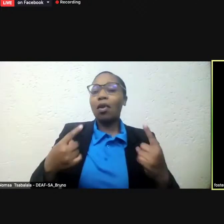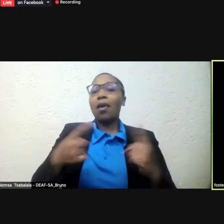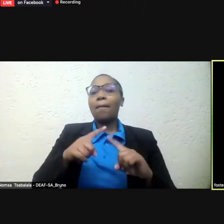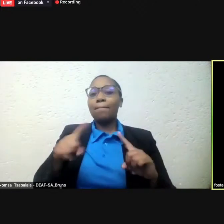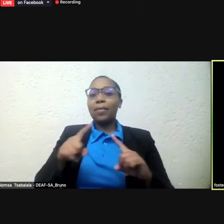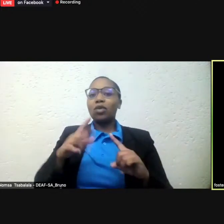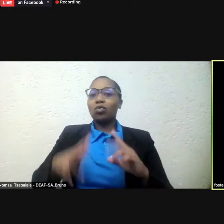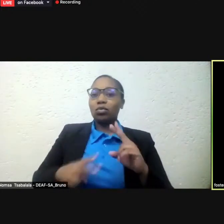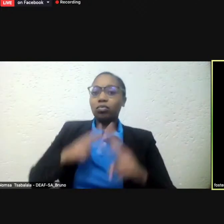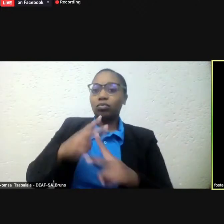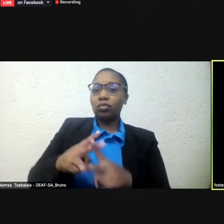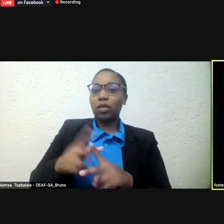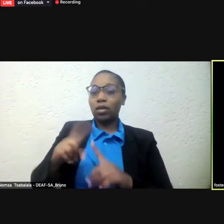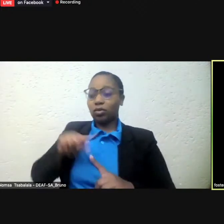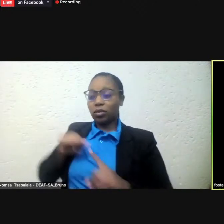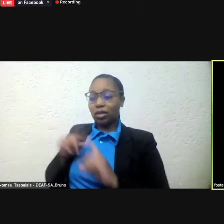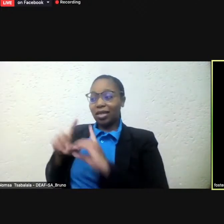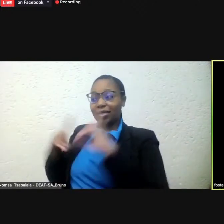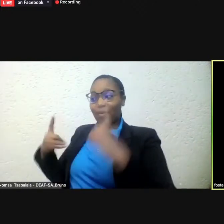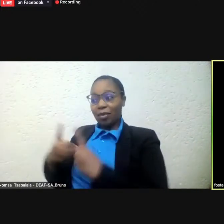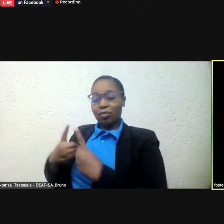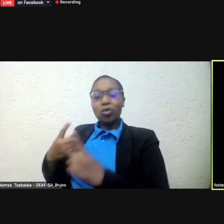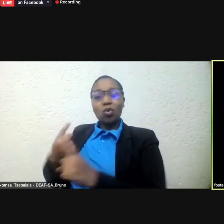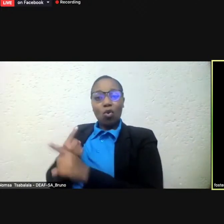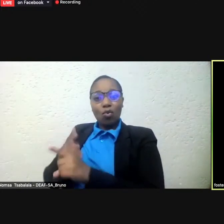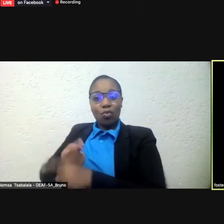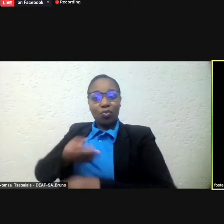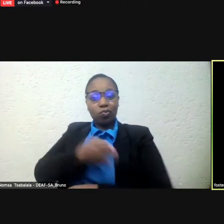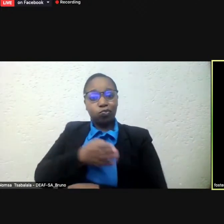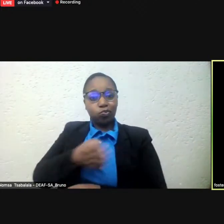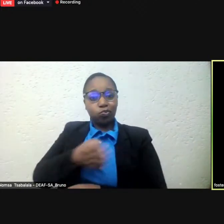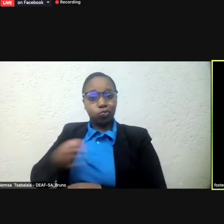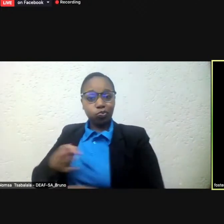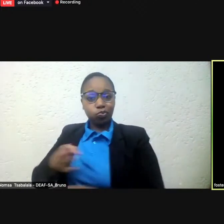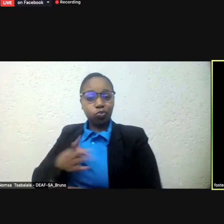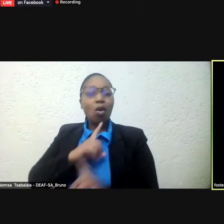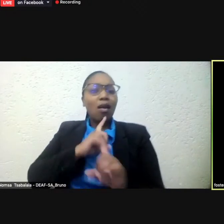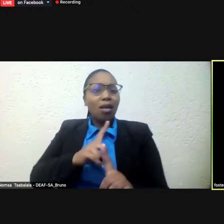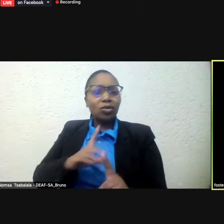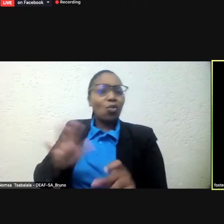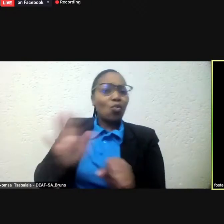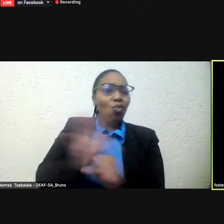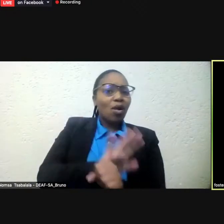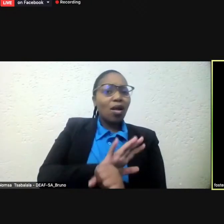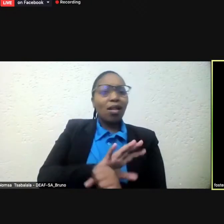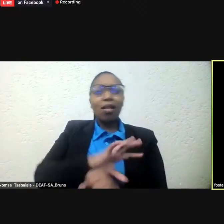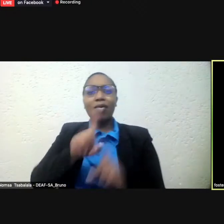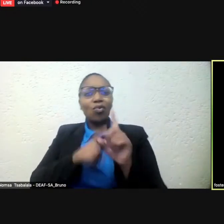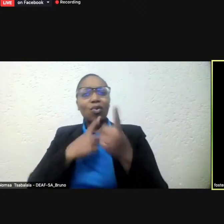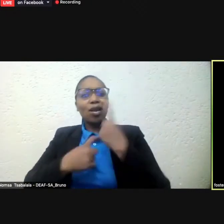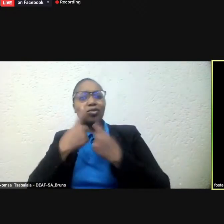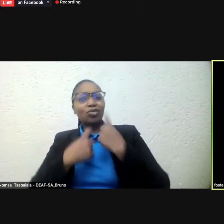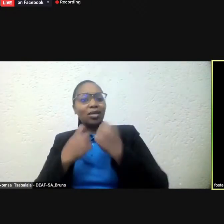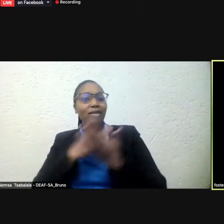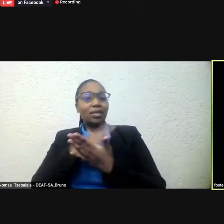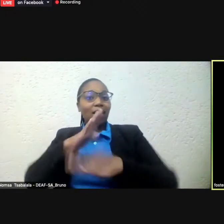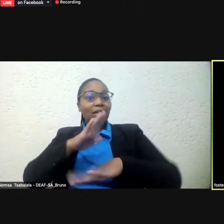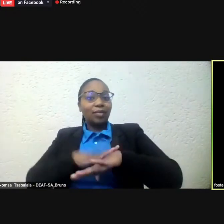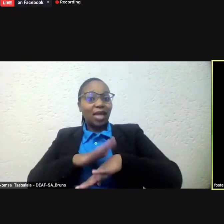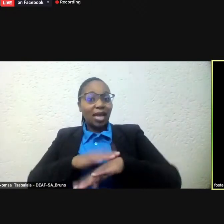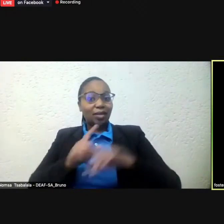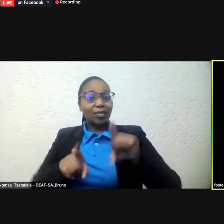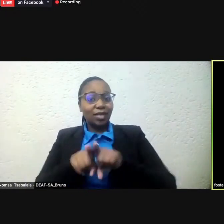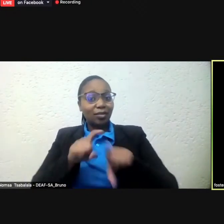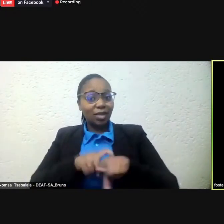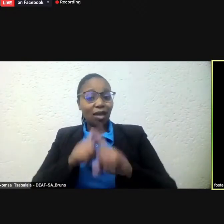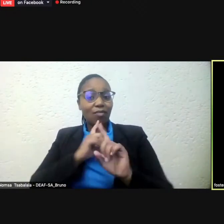there for the media, even though we may not be able to answer all the questions at a time because of the time limits, but we assure you that we will